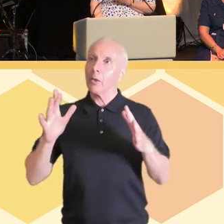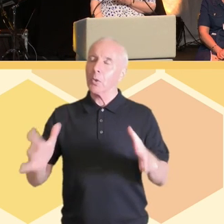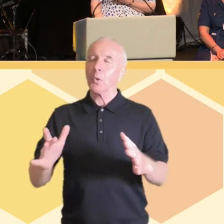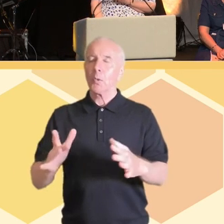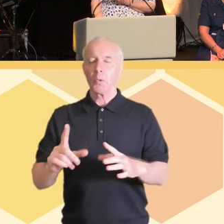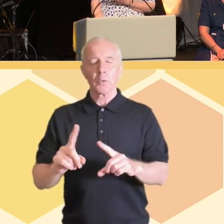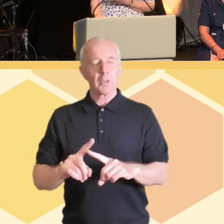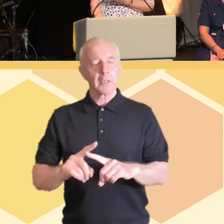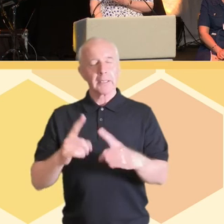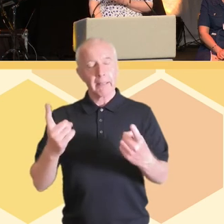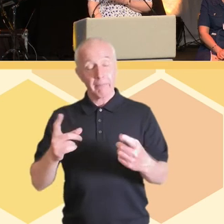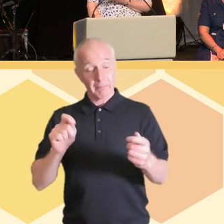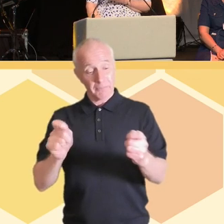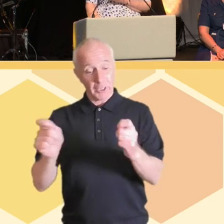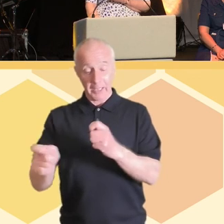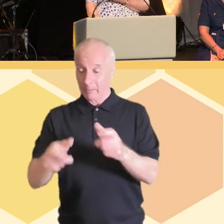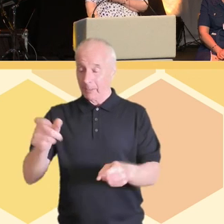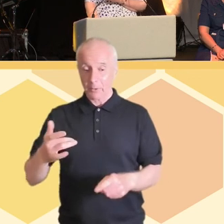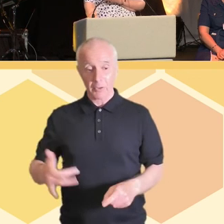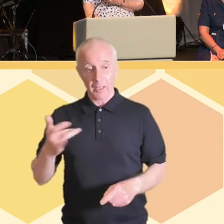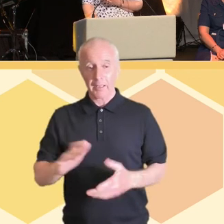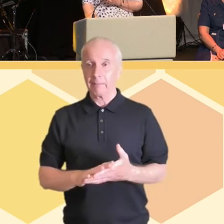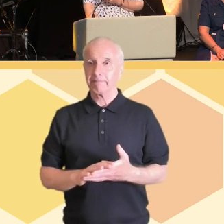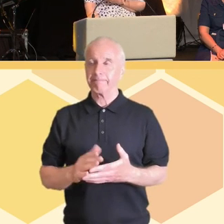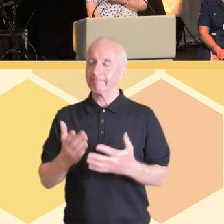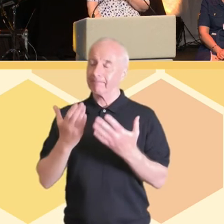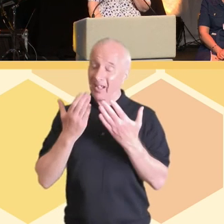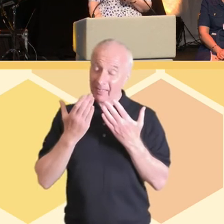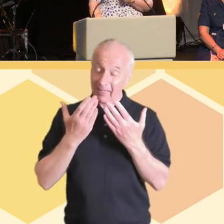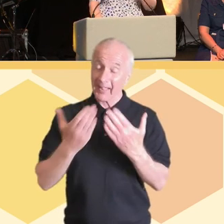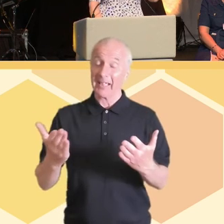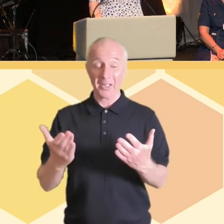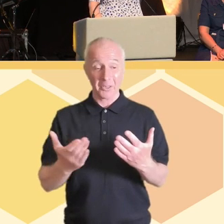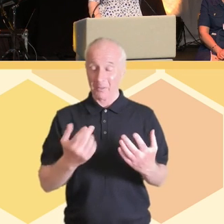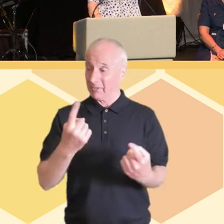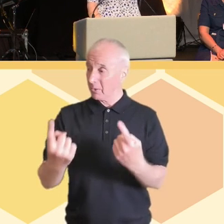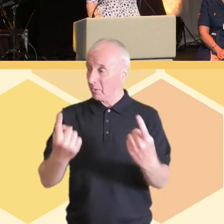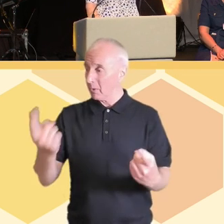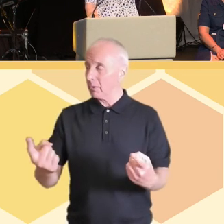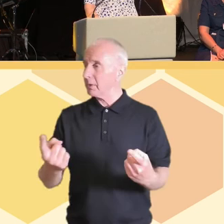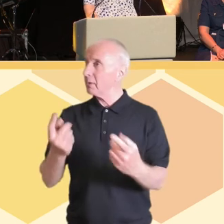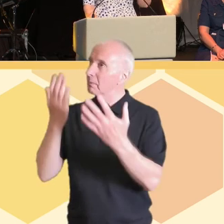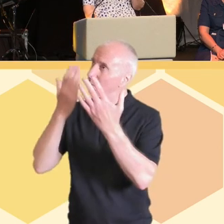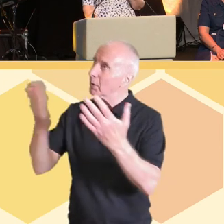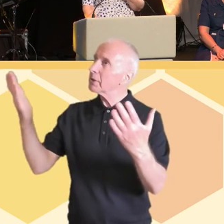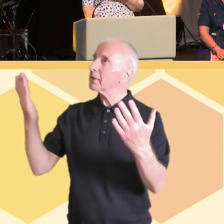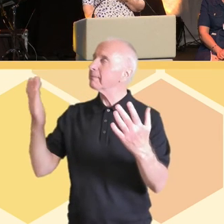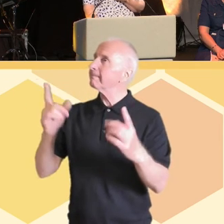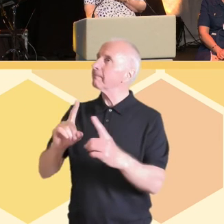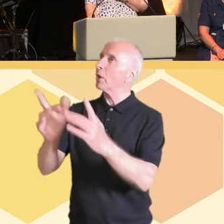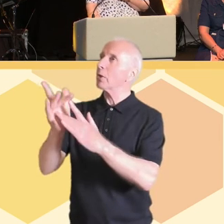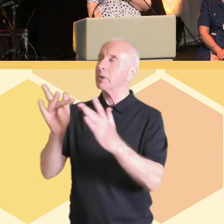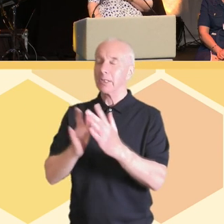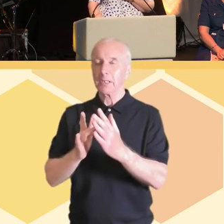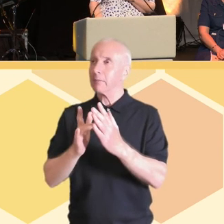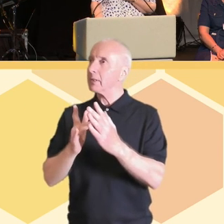a massive thank you to everyone for all the ways that you are worshipping and following Jesus and joining in with the mission